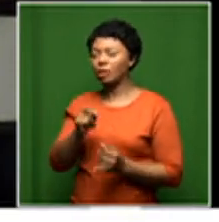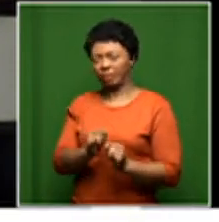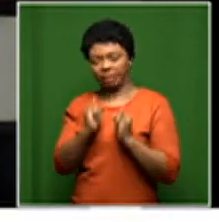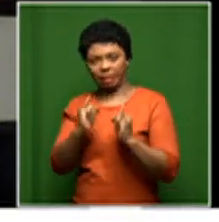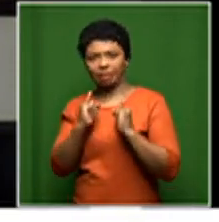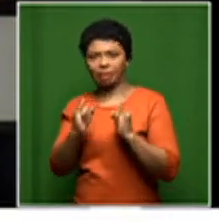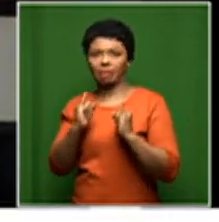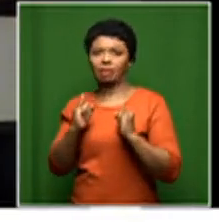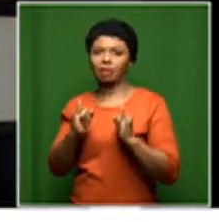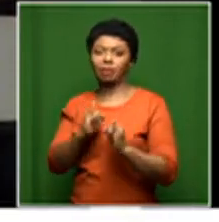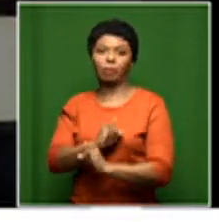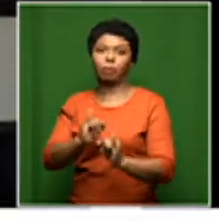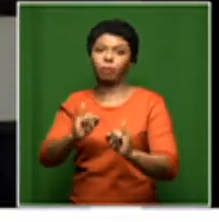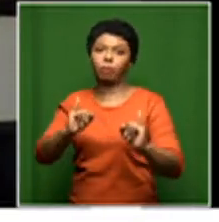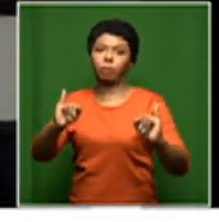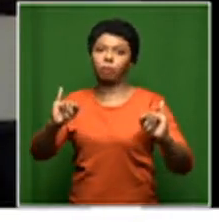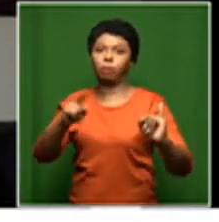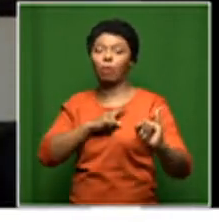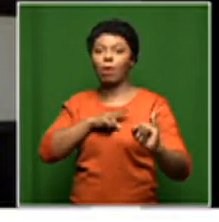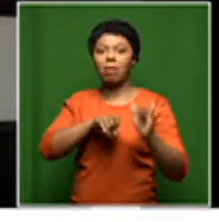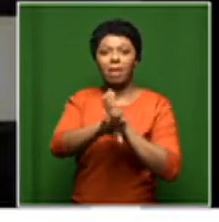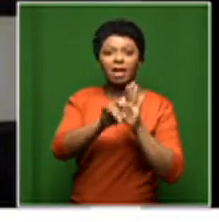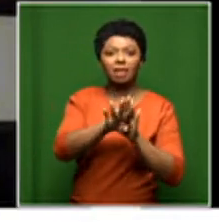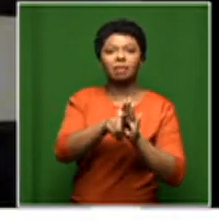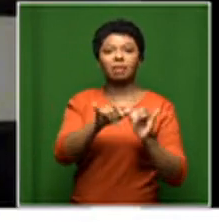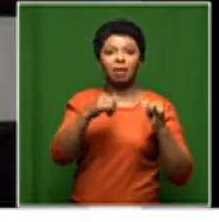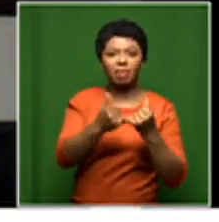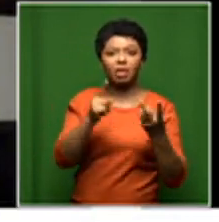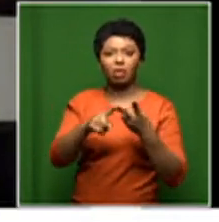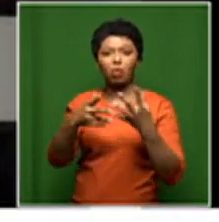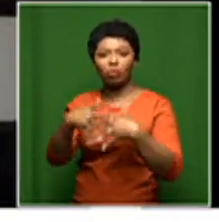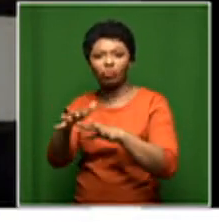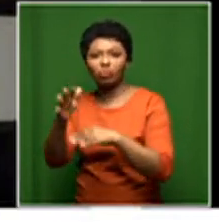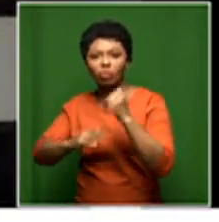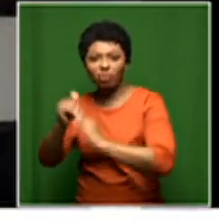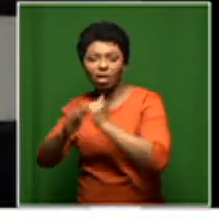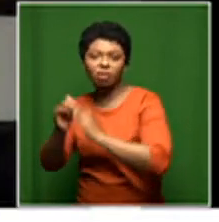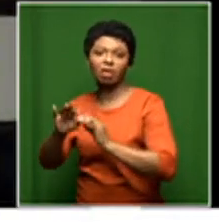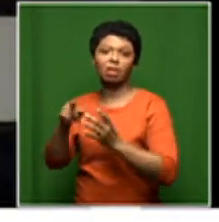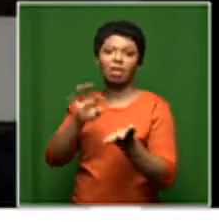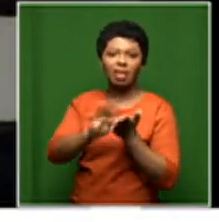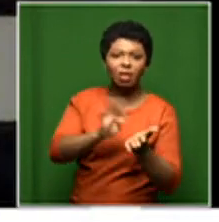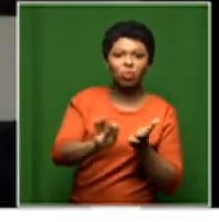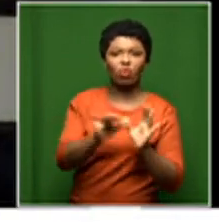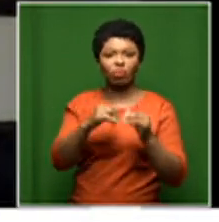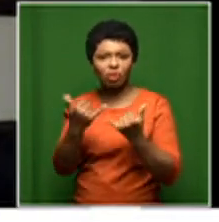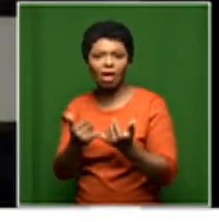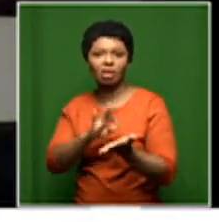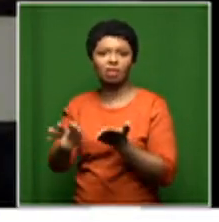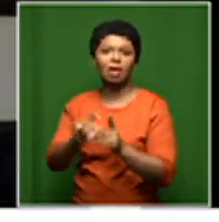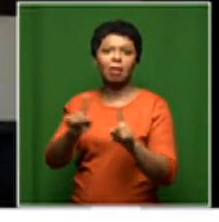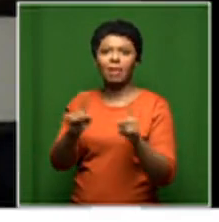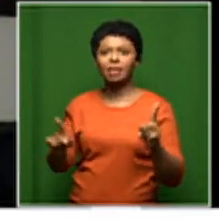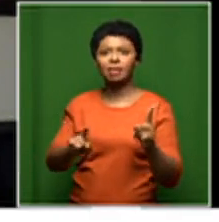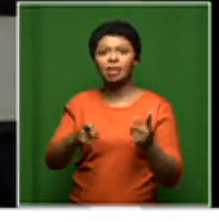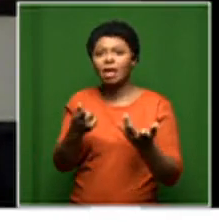bad stuff. People like marketing companies, construction companies, etc., were getting cleaning contracts with no record or no